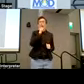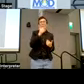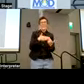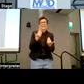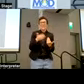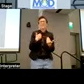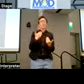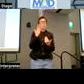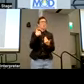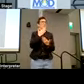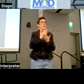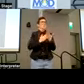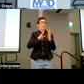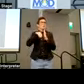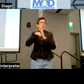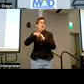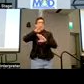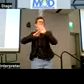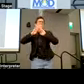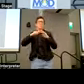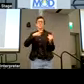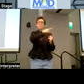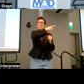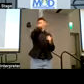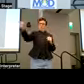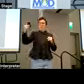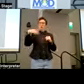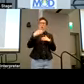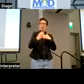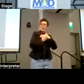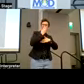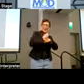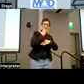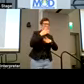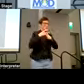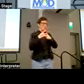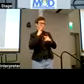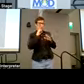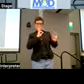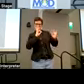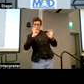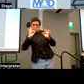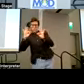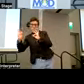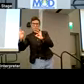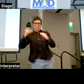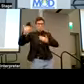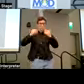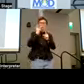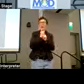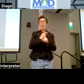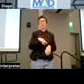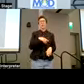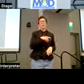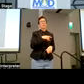There's going to be some bumps. We're going to depend on this community to be guide us in an advisory capacity to make sure that we're, we're going about it the right way. And there's